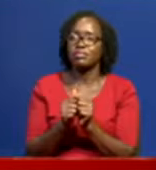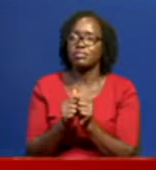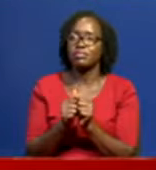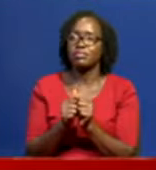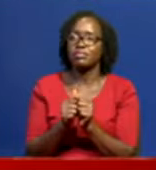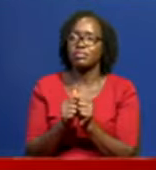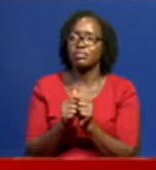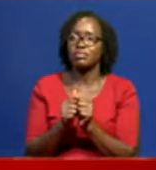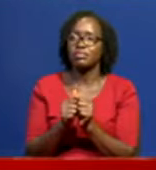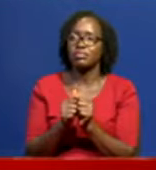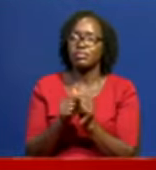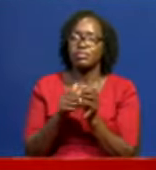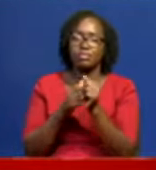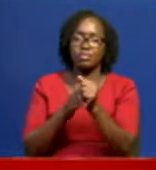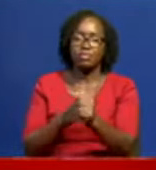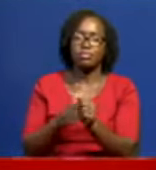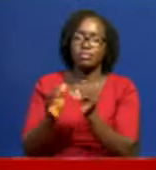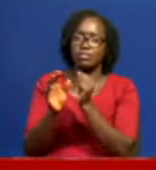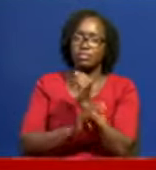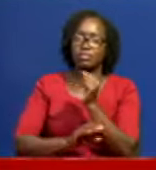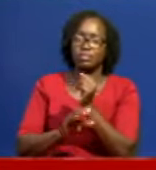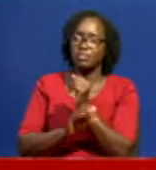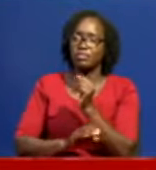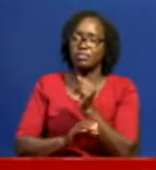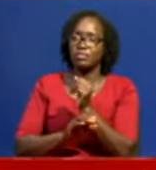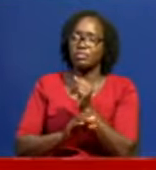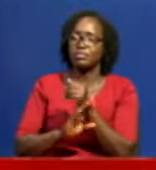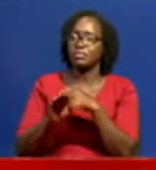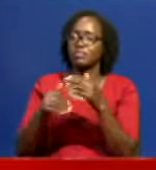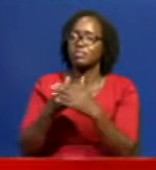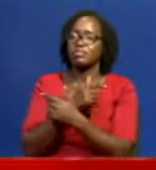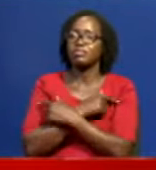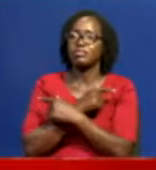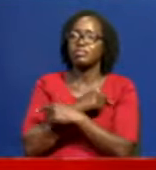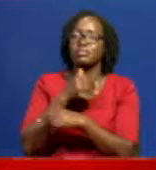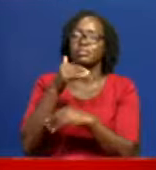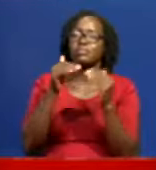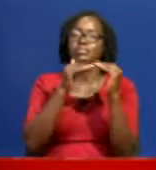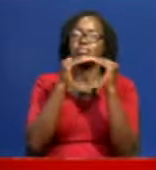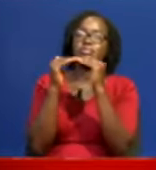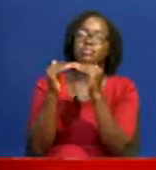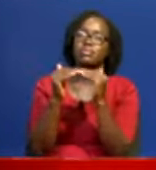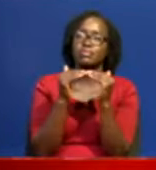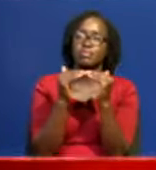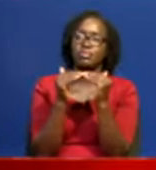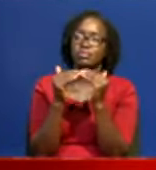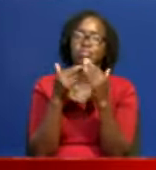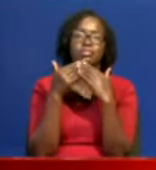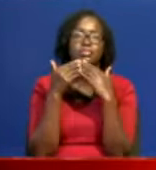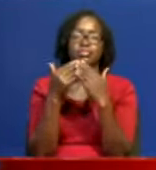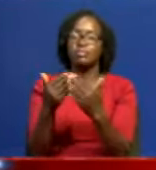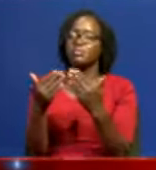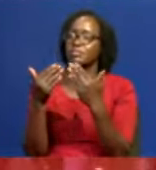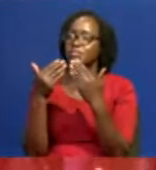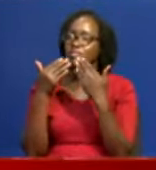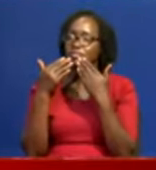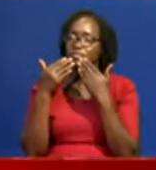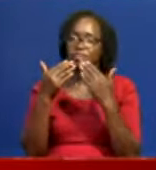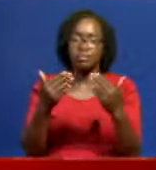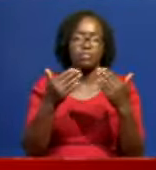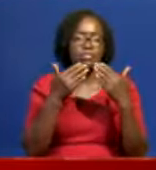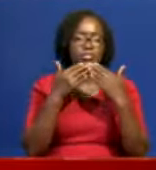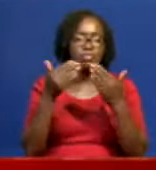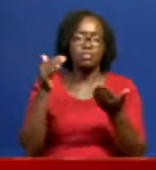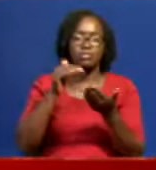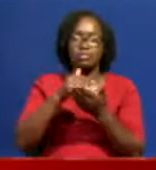to move our country, the country we all love, to the next level. Thank you. I